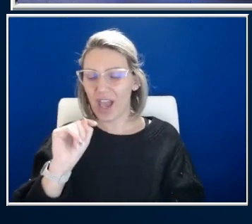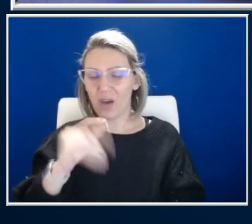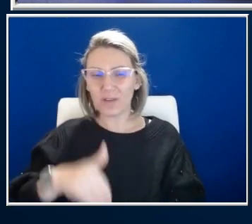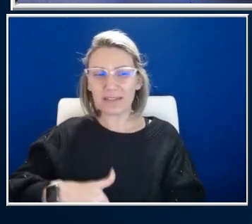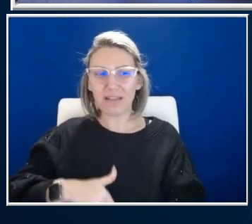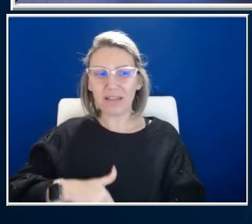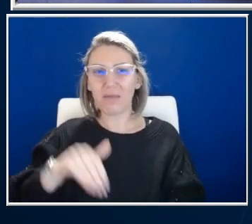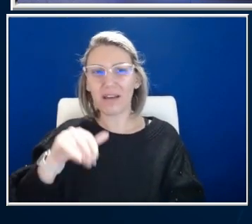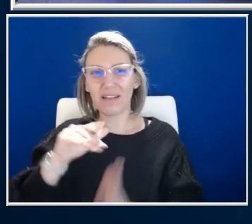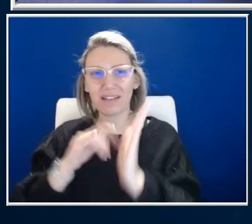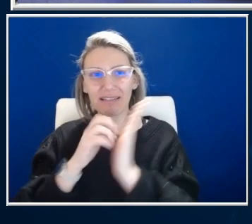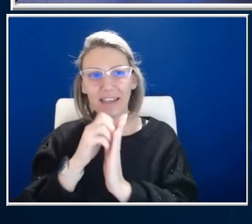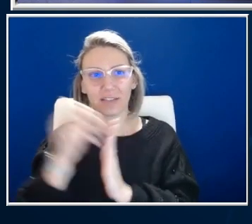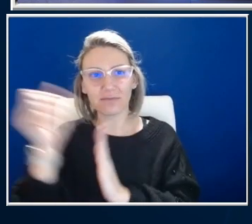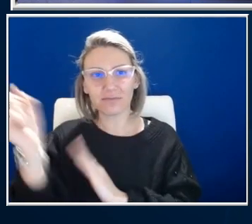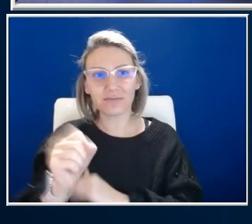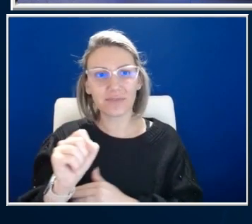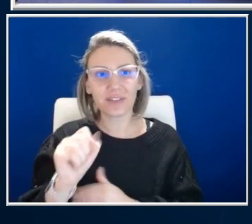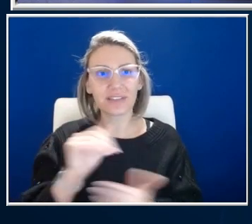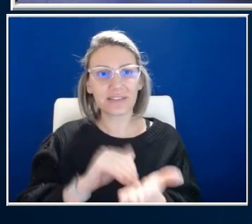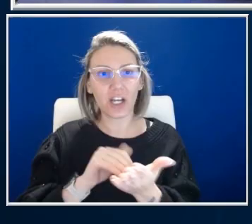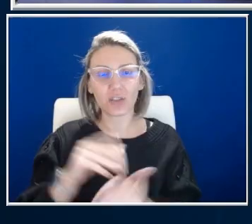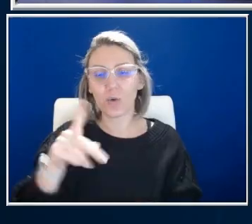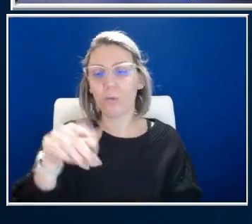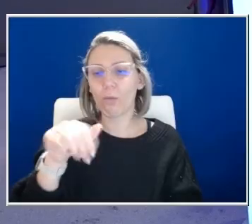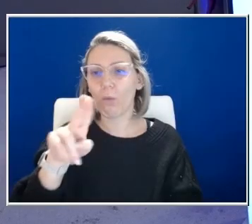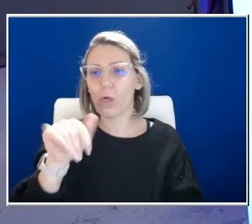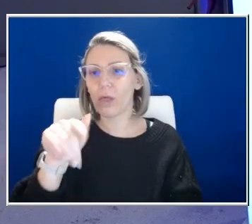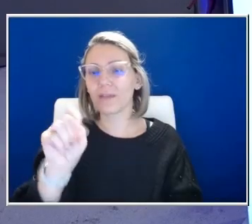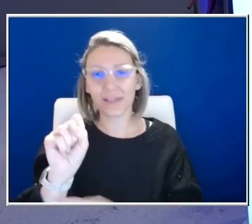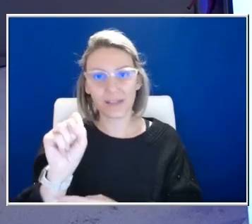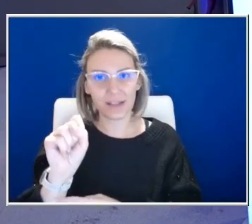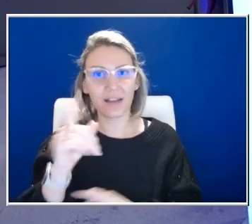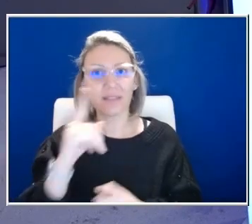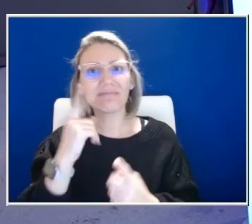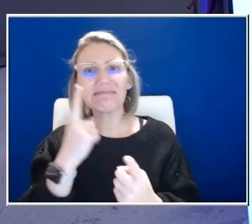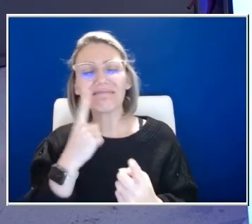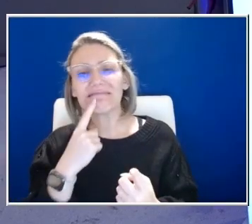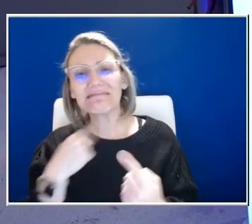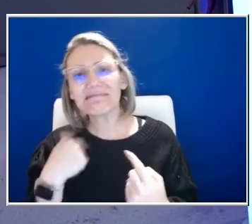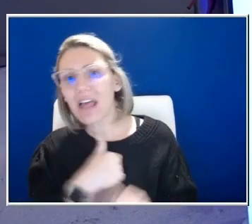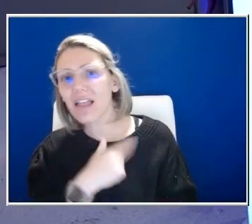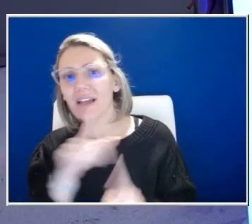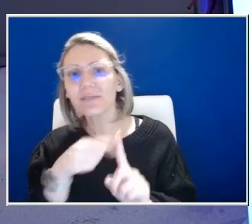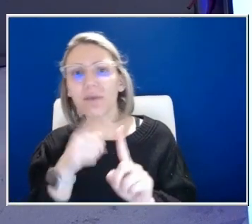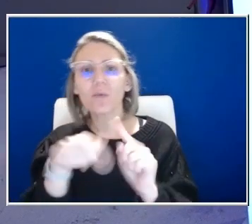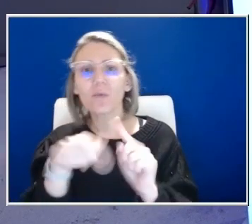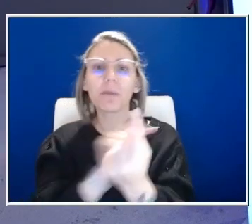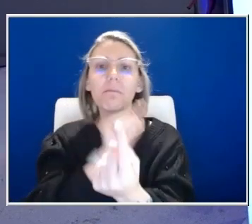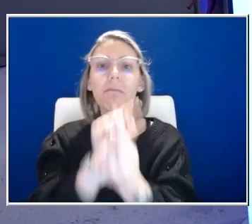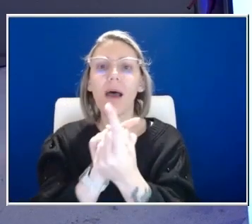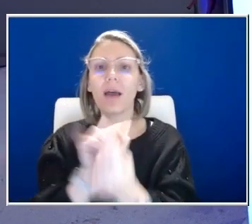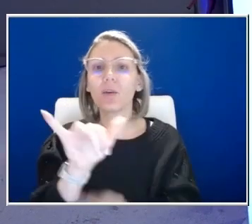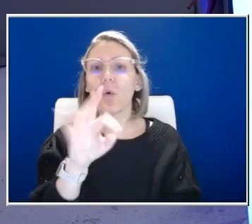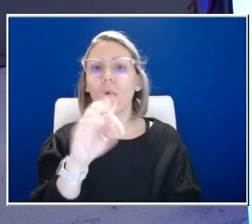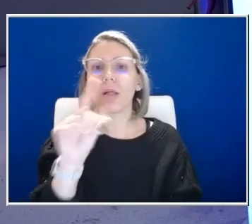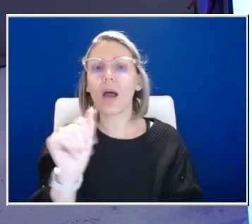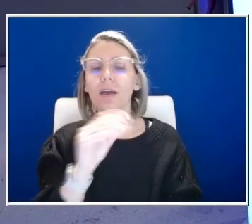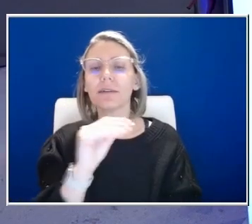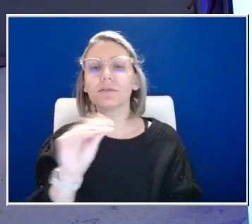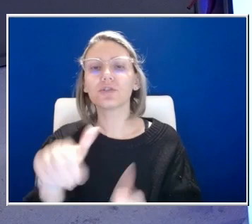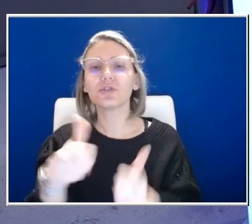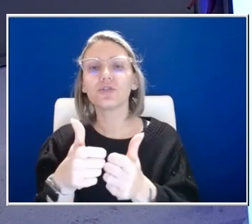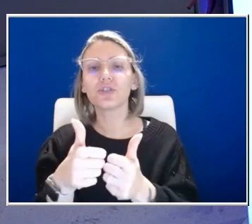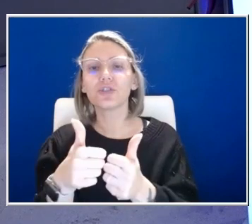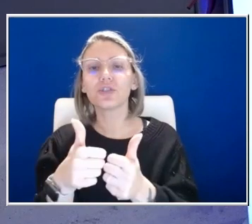bring in Dr. Caspoles and tell us a little bit about when you met Yolanda and the challenge of having someone who is